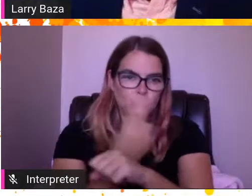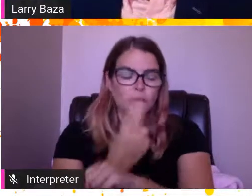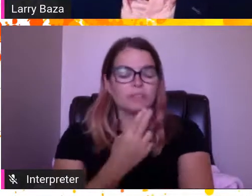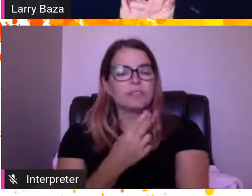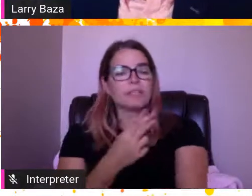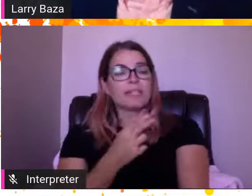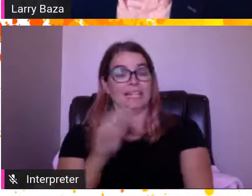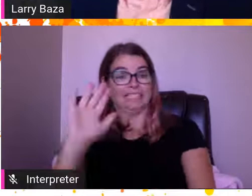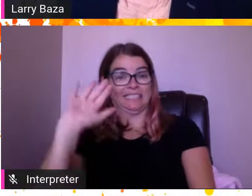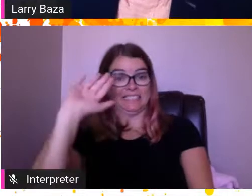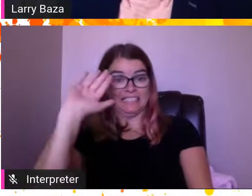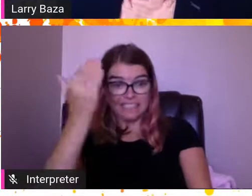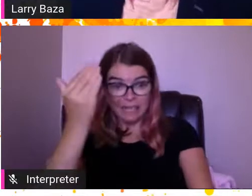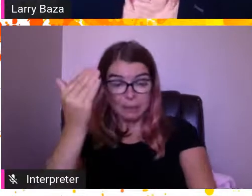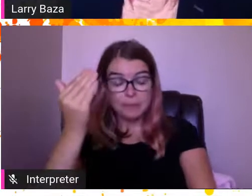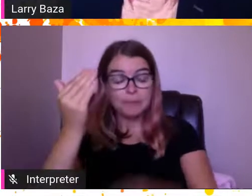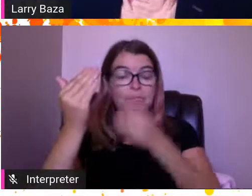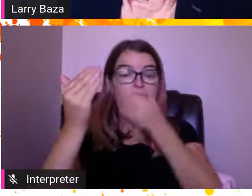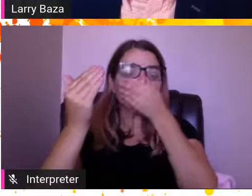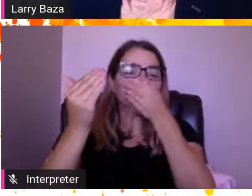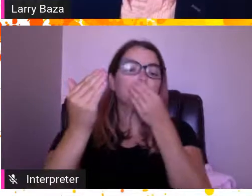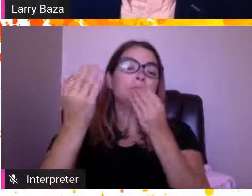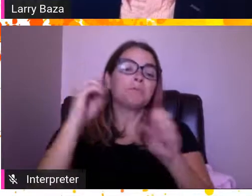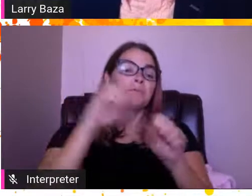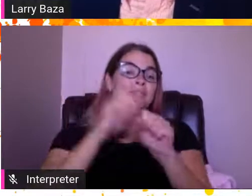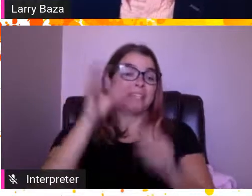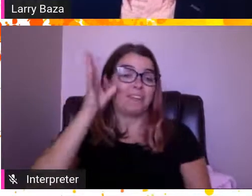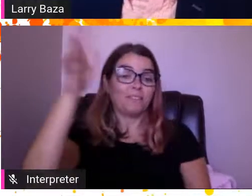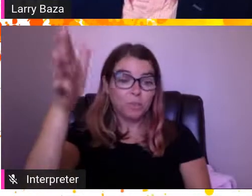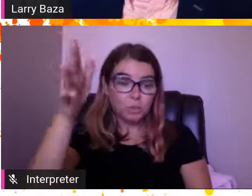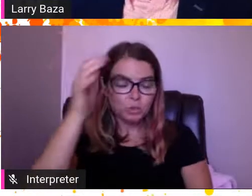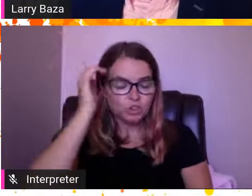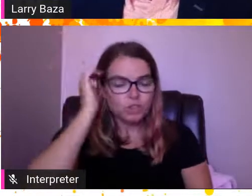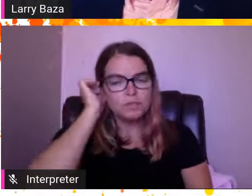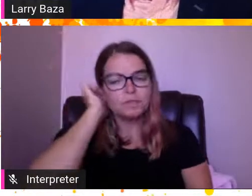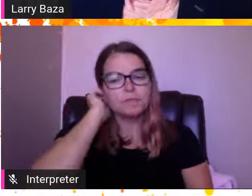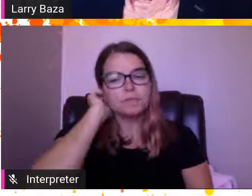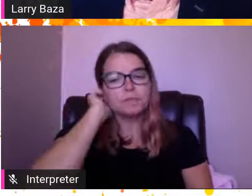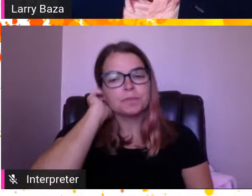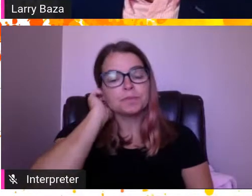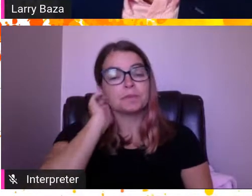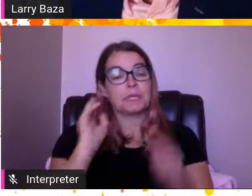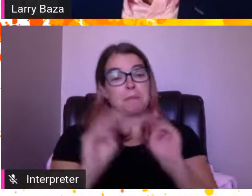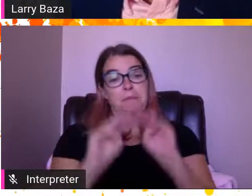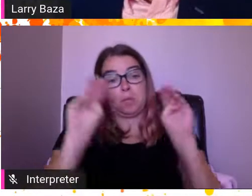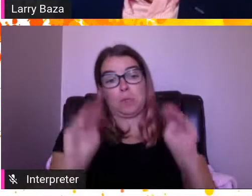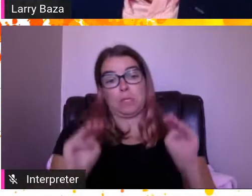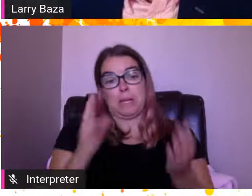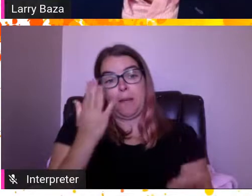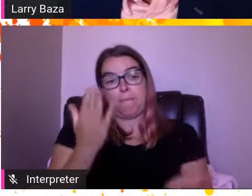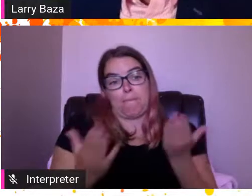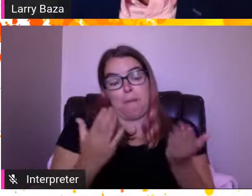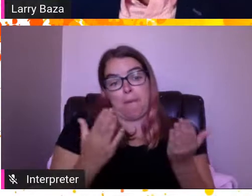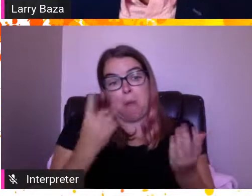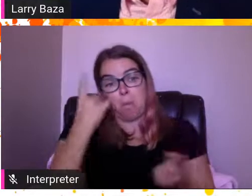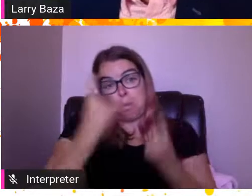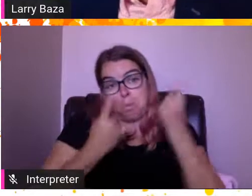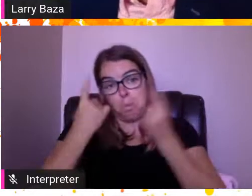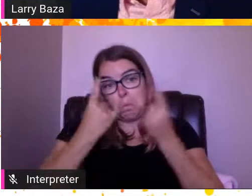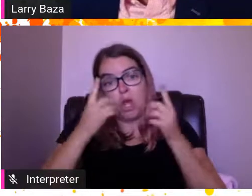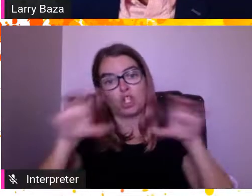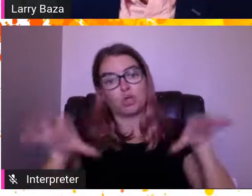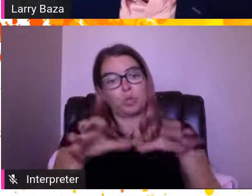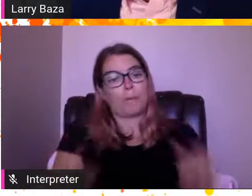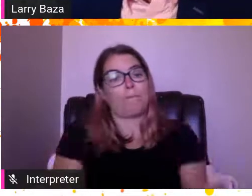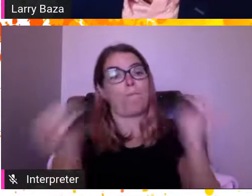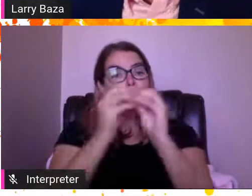And it seems to me that in the future, the museum might consider doing more of this